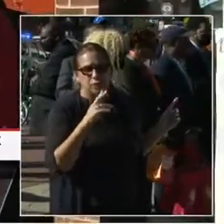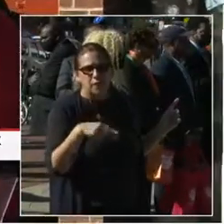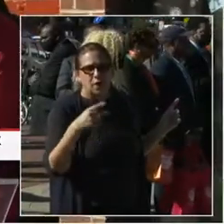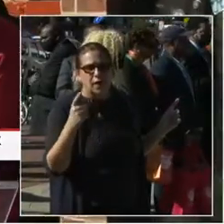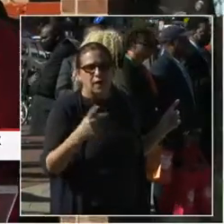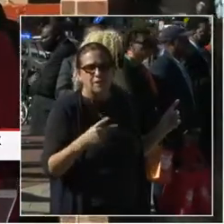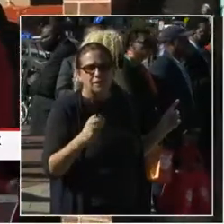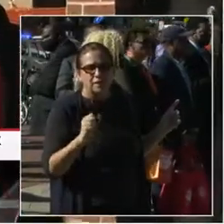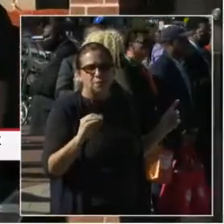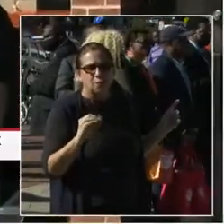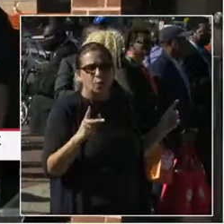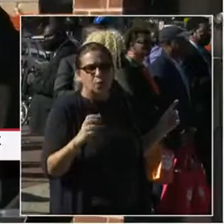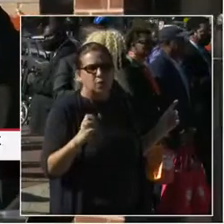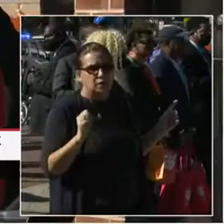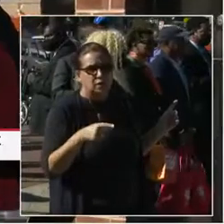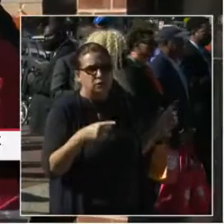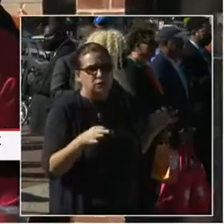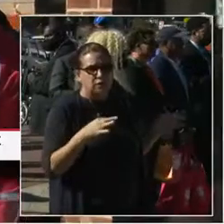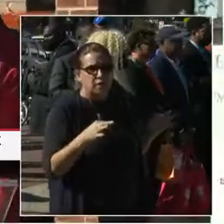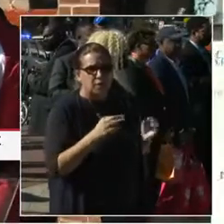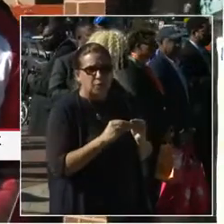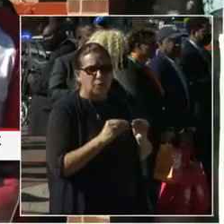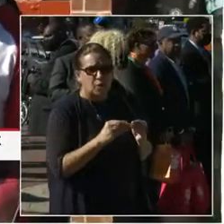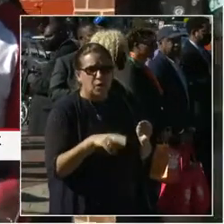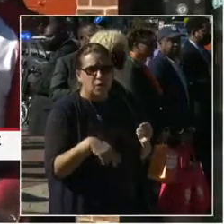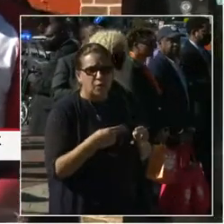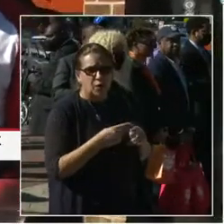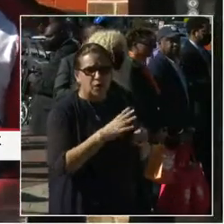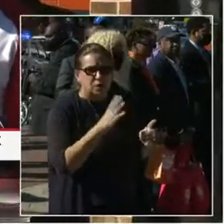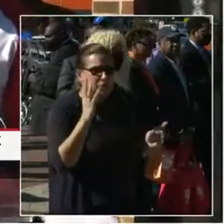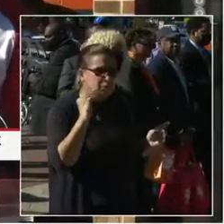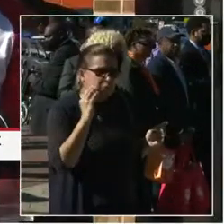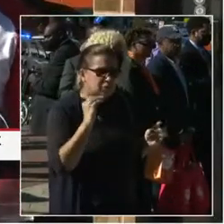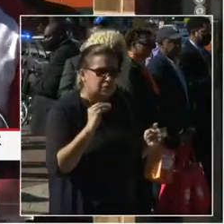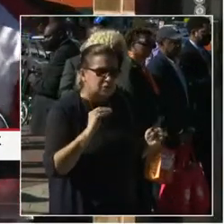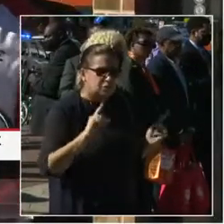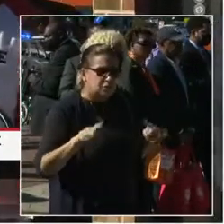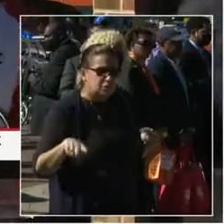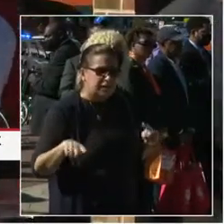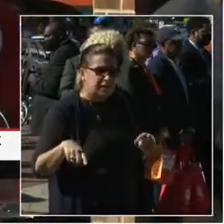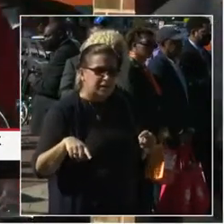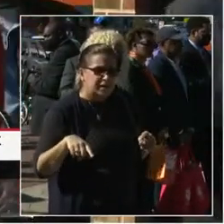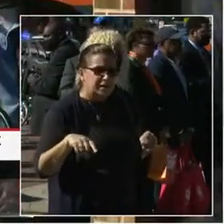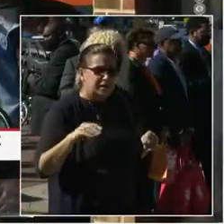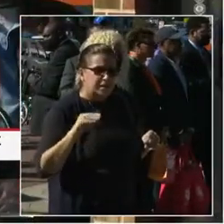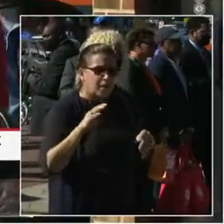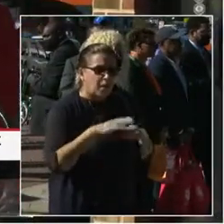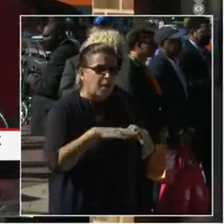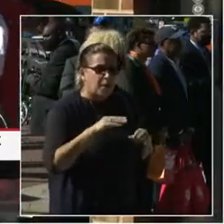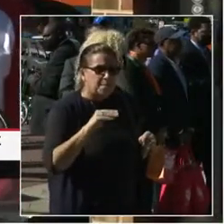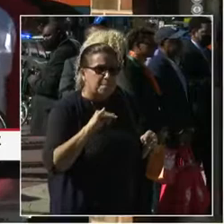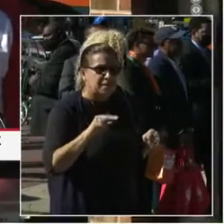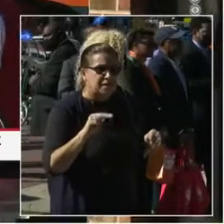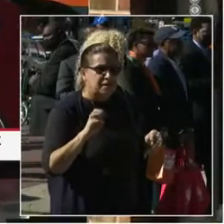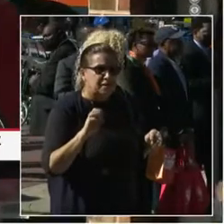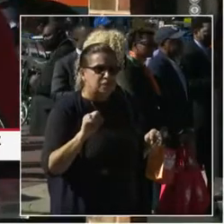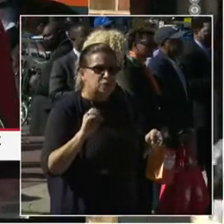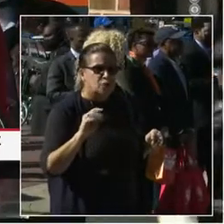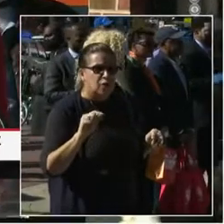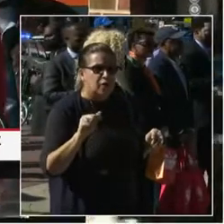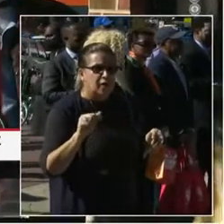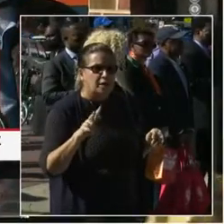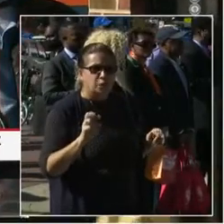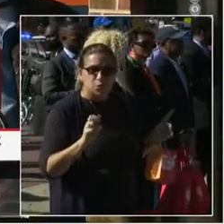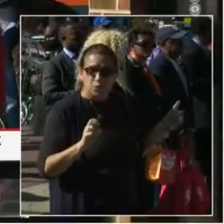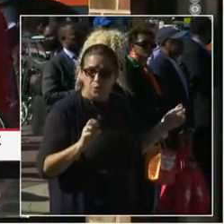about growing up in that neighborhood and now going back to that neighborhood. One, would you have been able to do it without the grant that you're getting from the